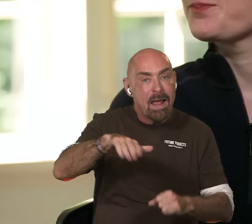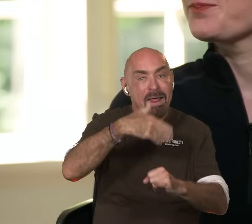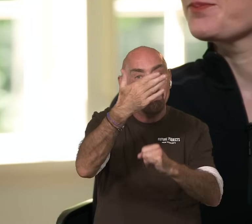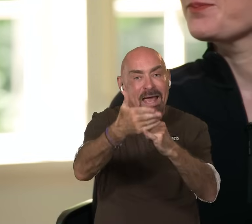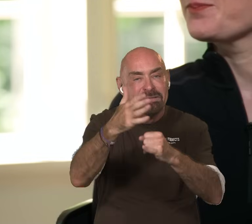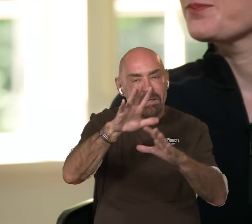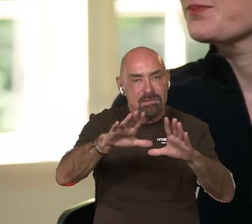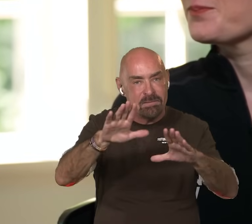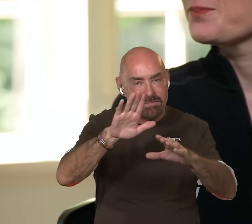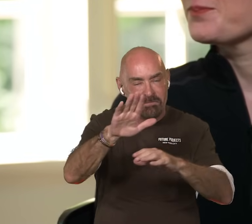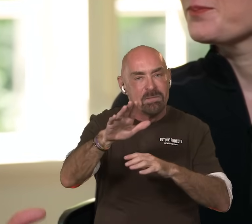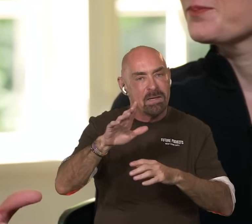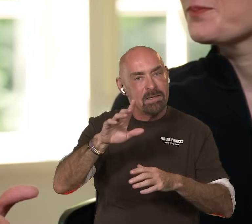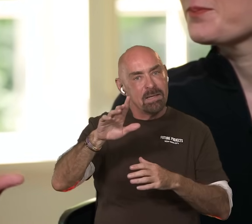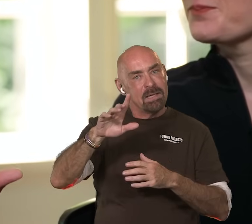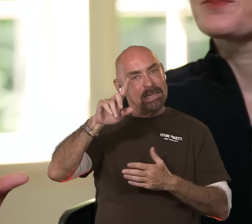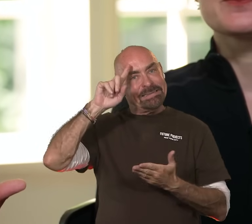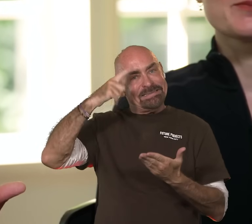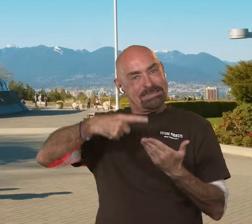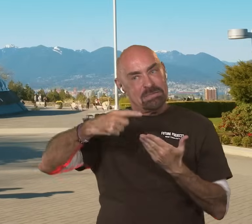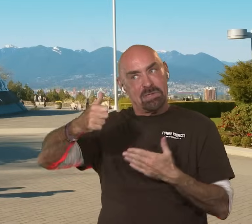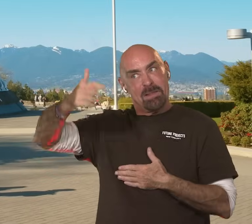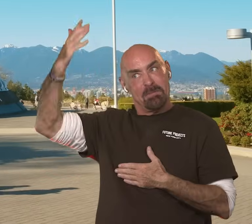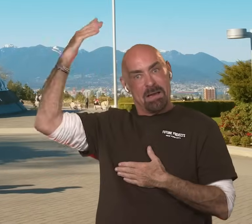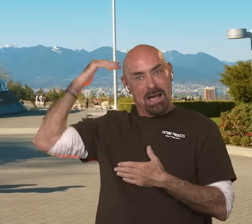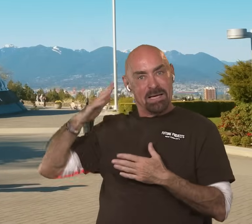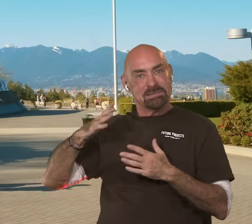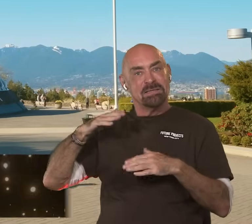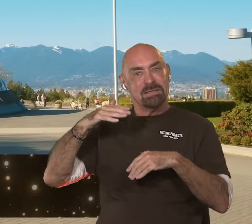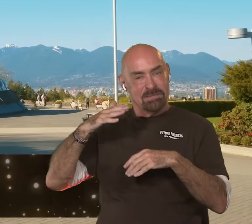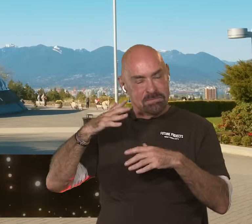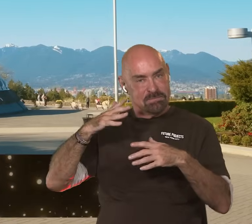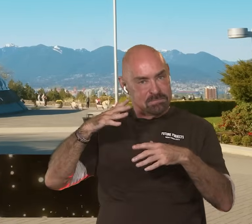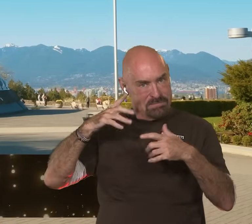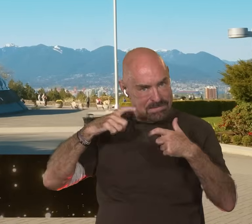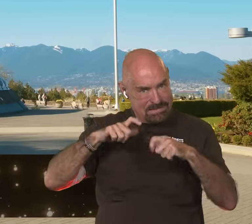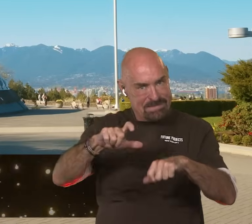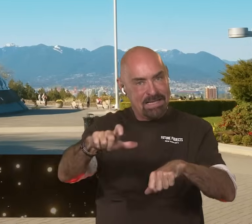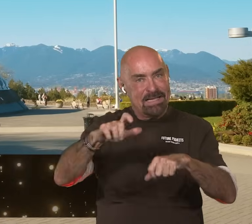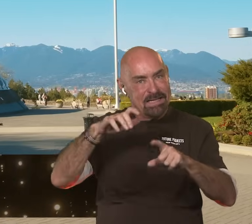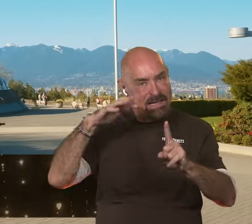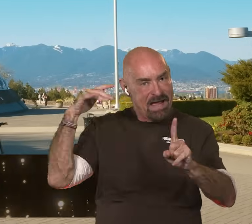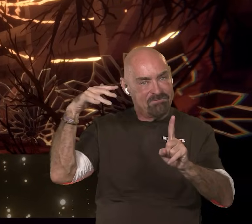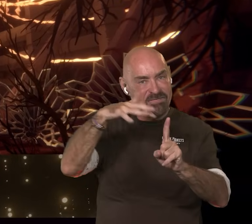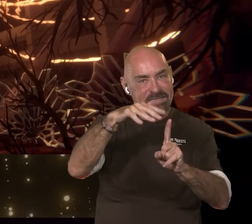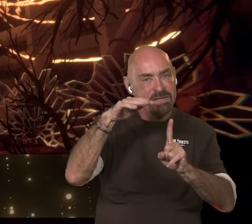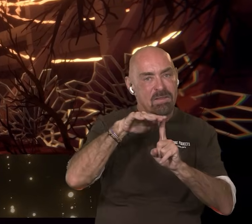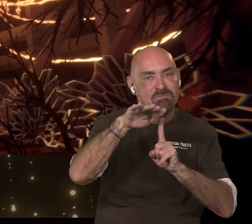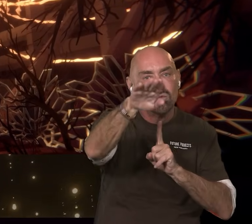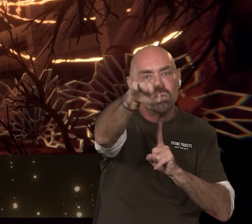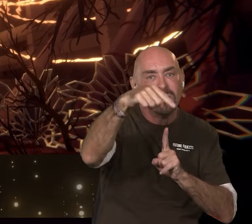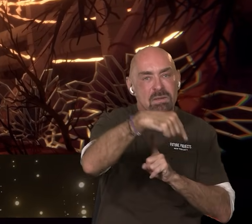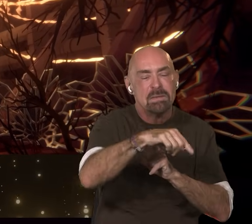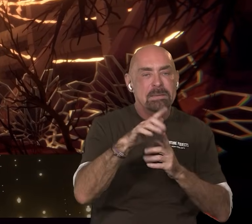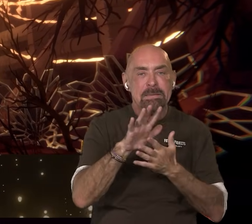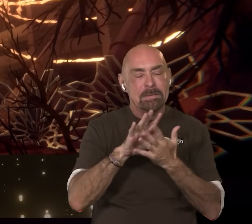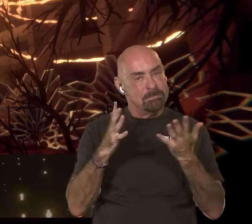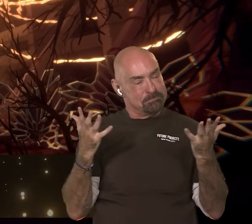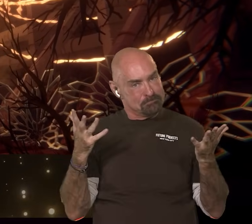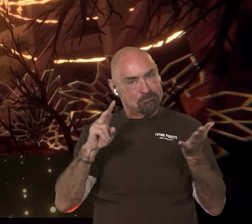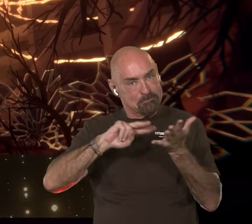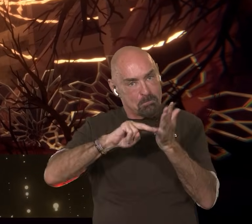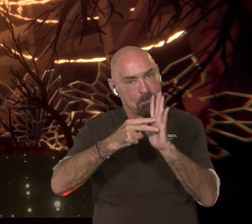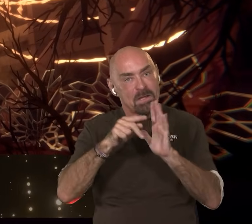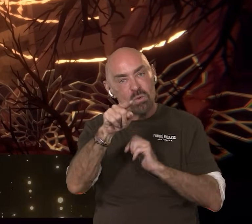there will be echoes of the decisions you've made along the way. It should feel like the journey to get there is one that you uniquely experience, and the